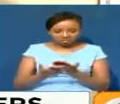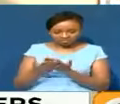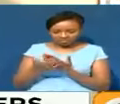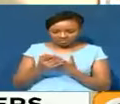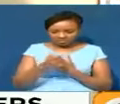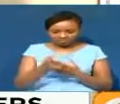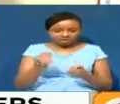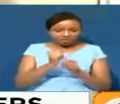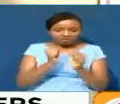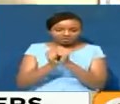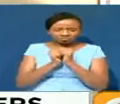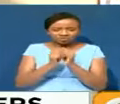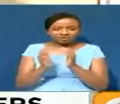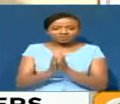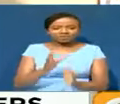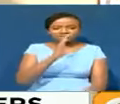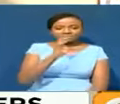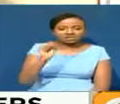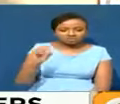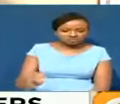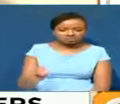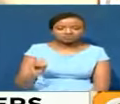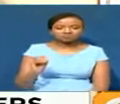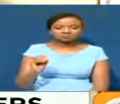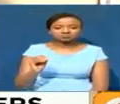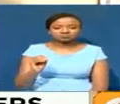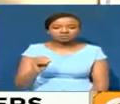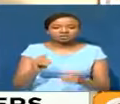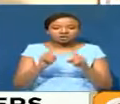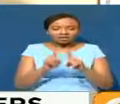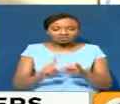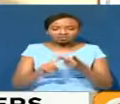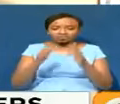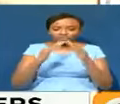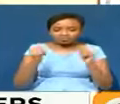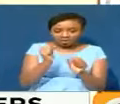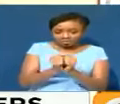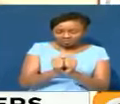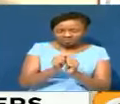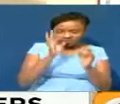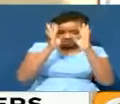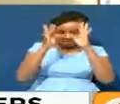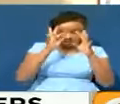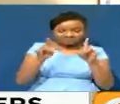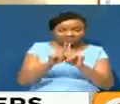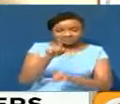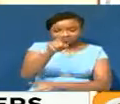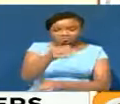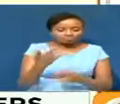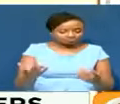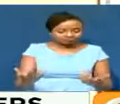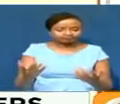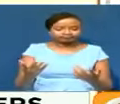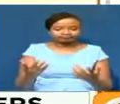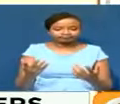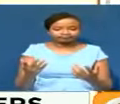the community health volunteers through the county health system, the Nyumba Kumi initiative, and also you as the custodians of public